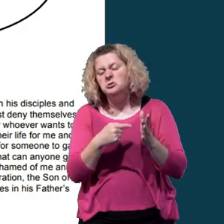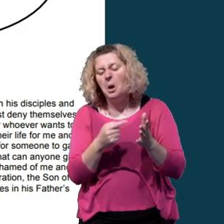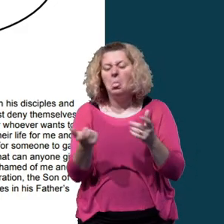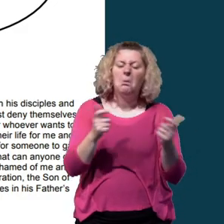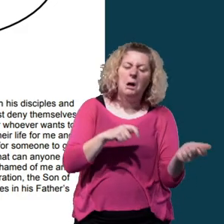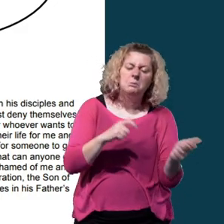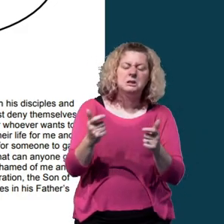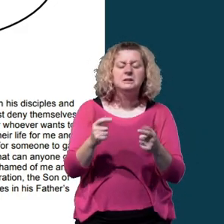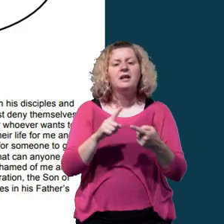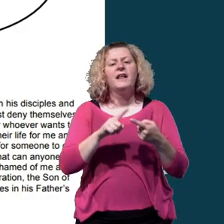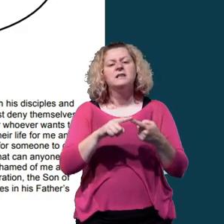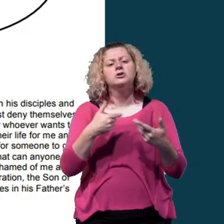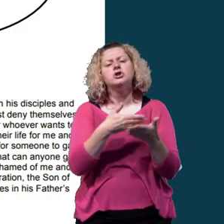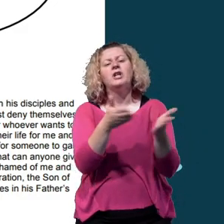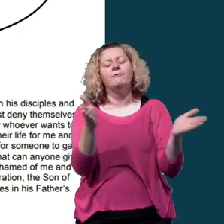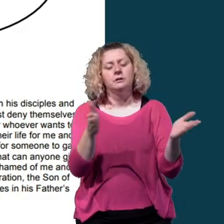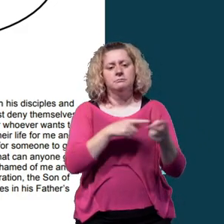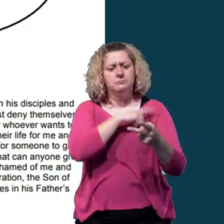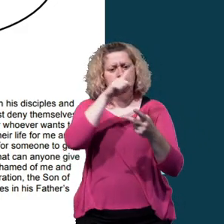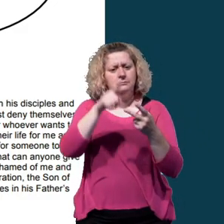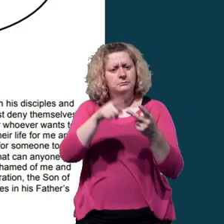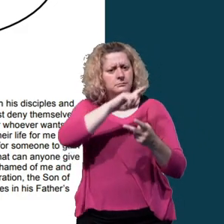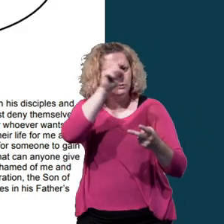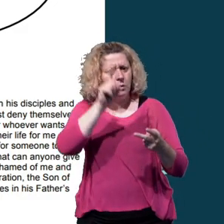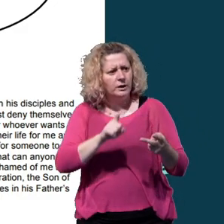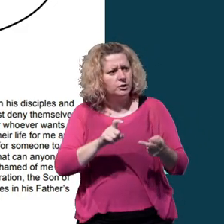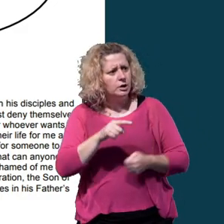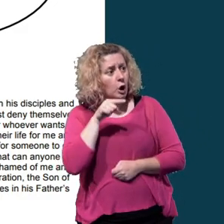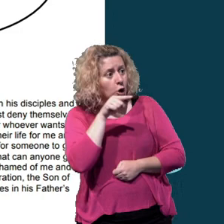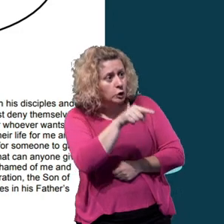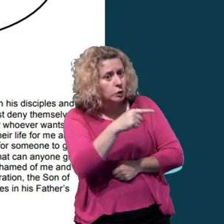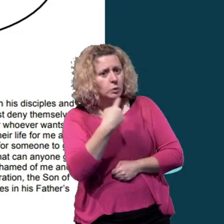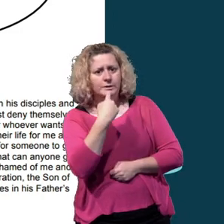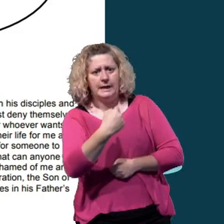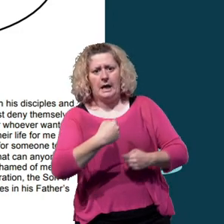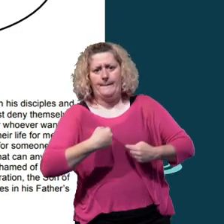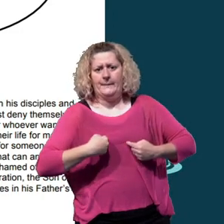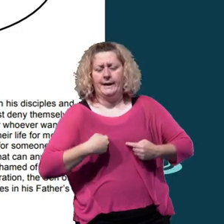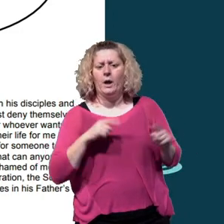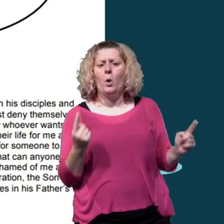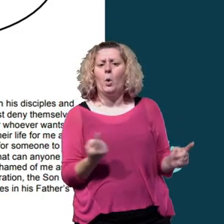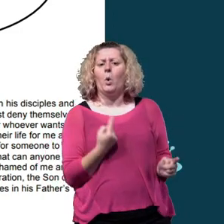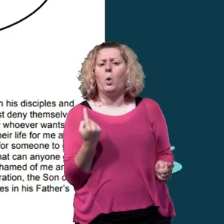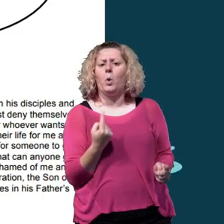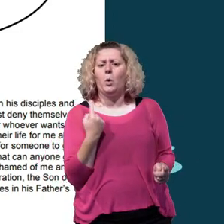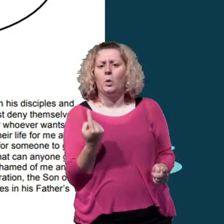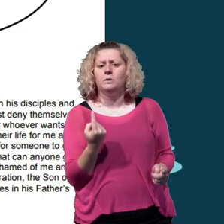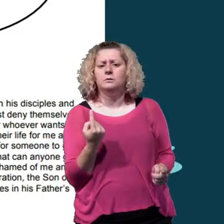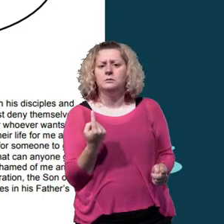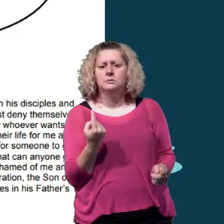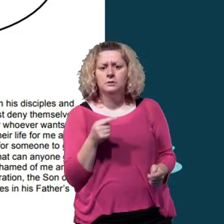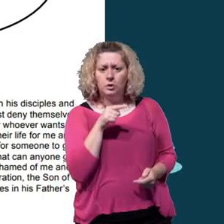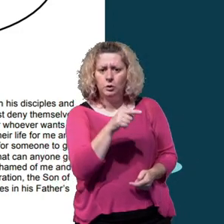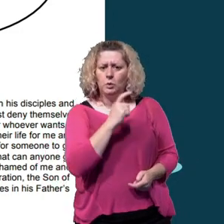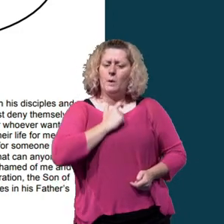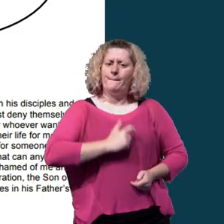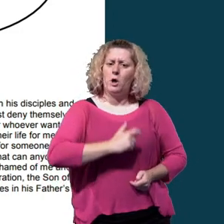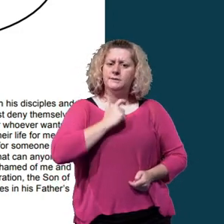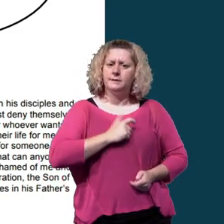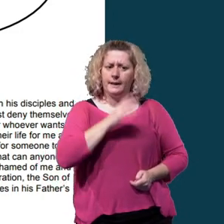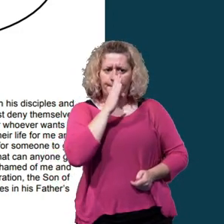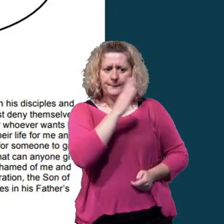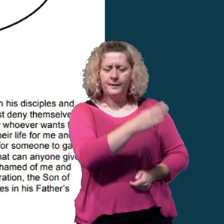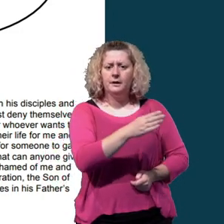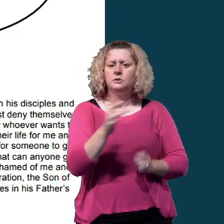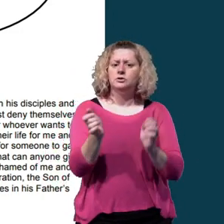second question is personal. Who do you say I am? What did you vote? Tells me something about you. And Peter says,